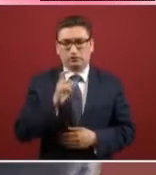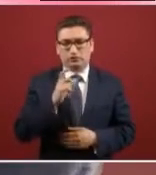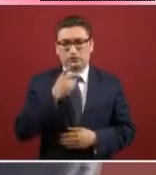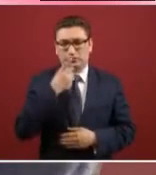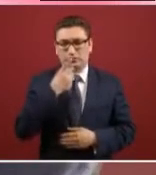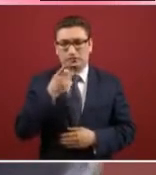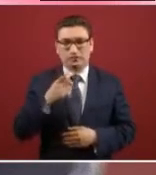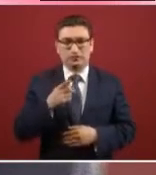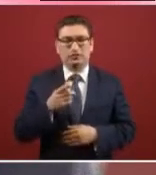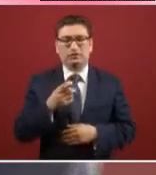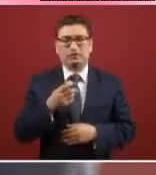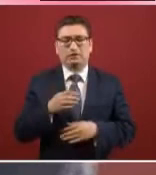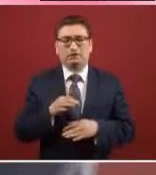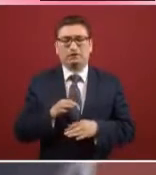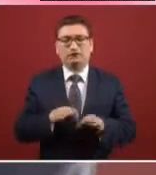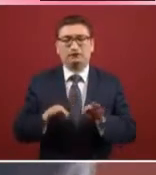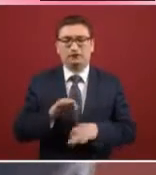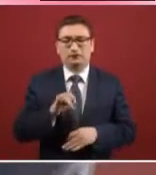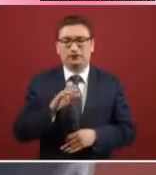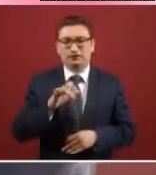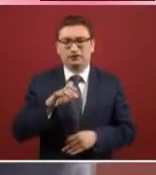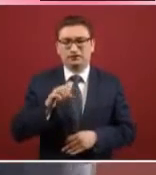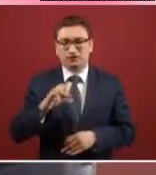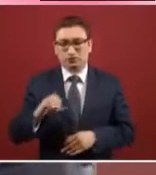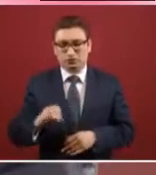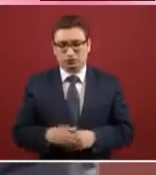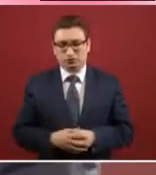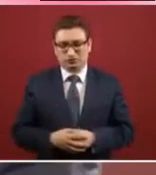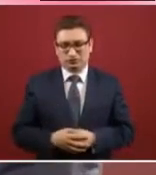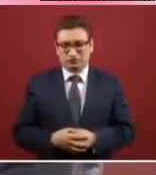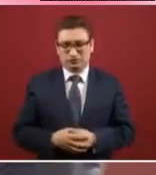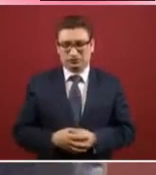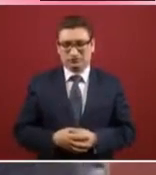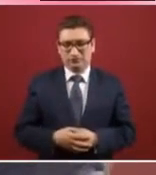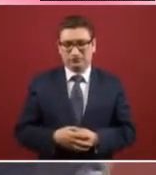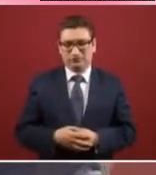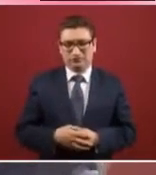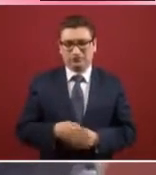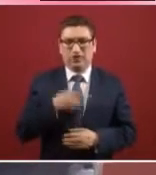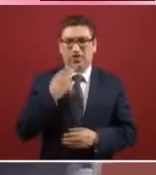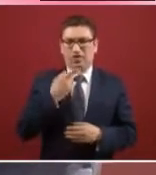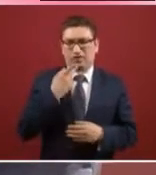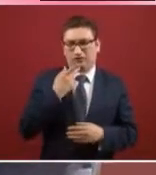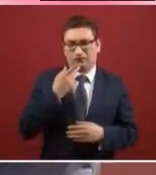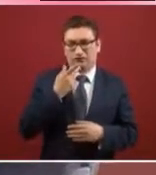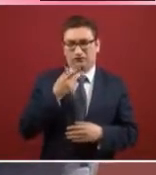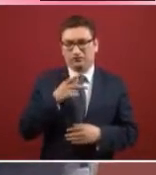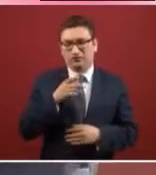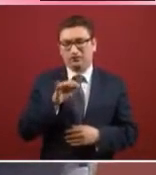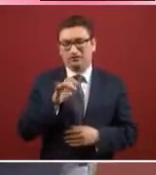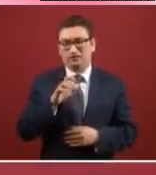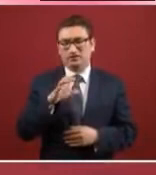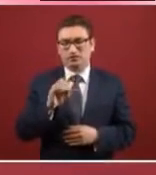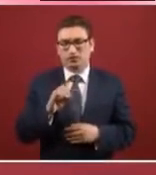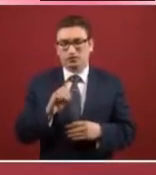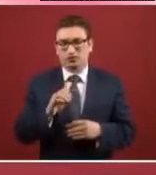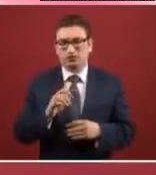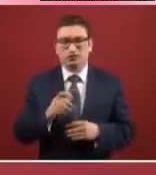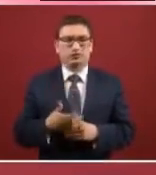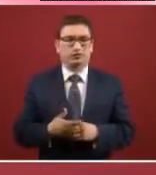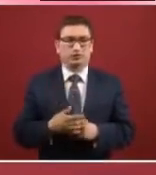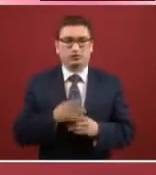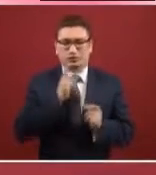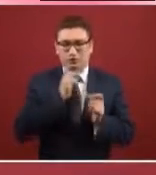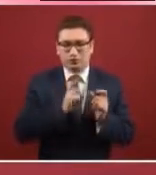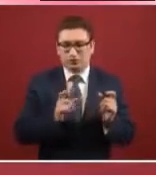to like physical stuff, hablar físico, to speak in a physical way. Cuando se